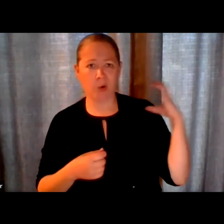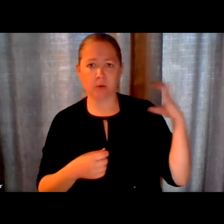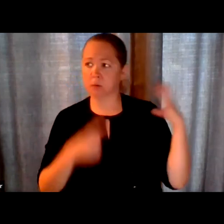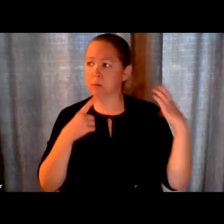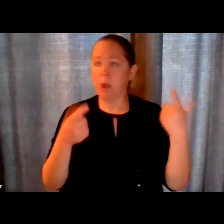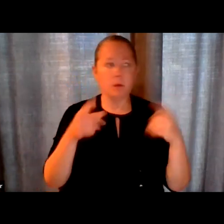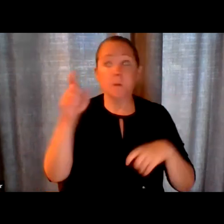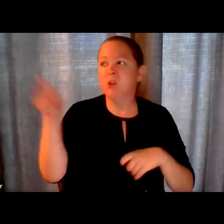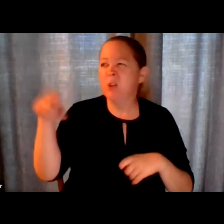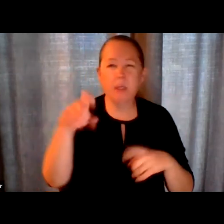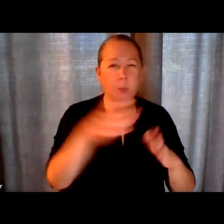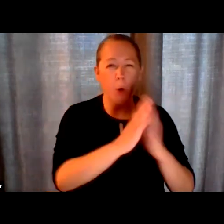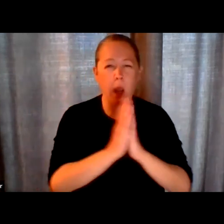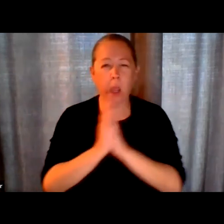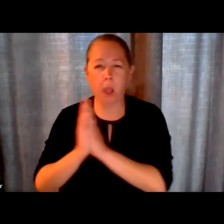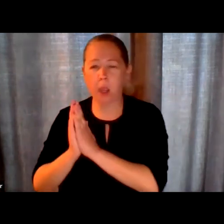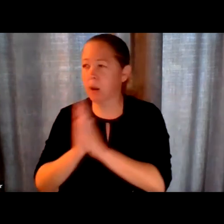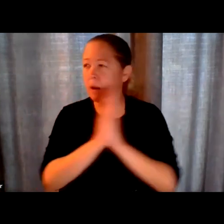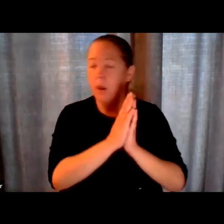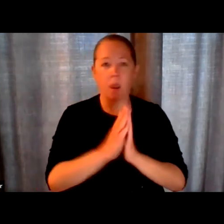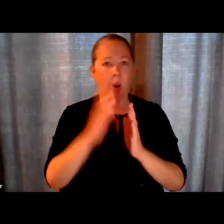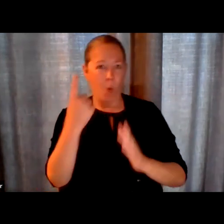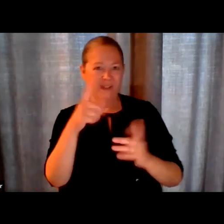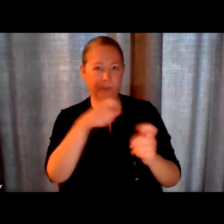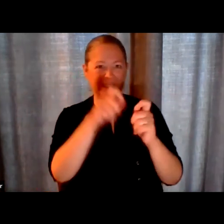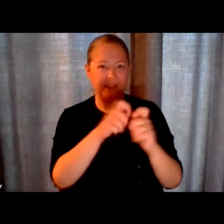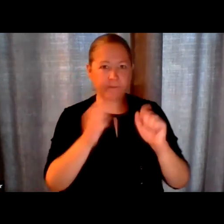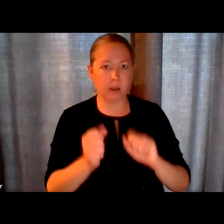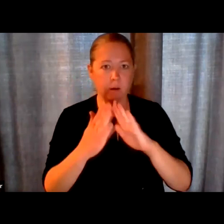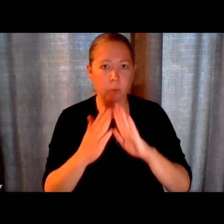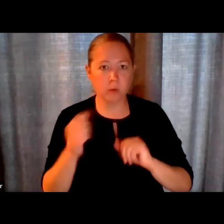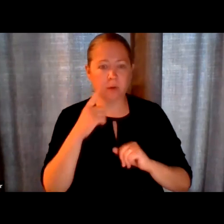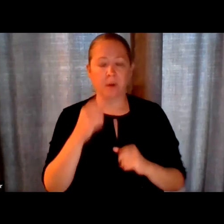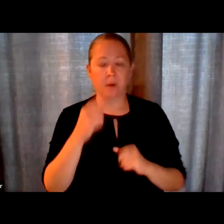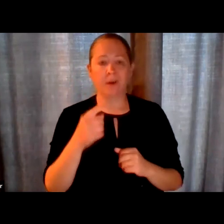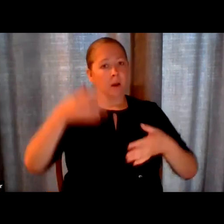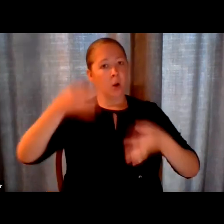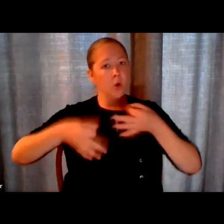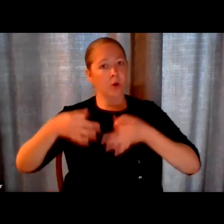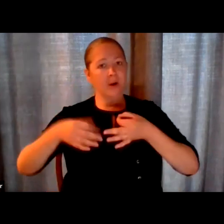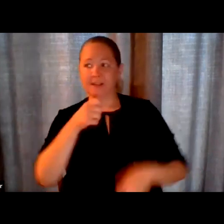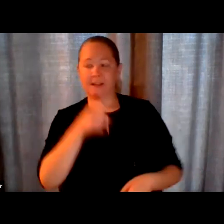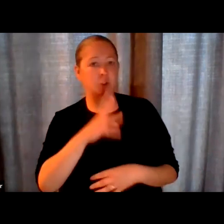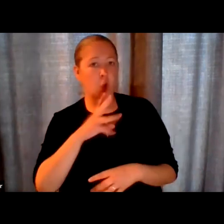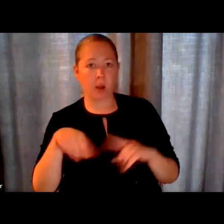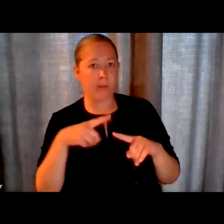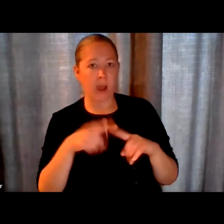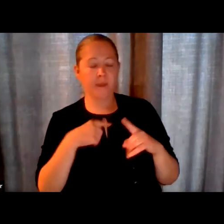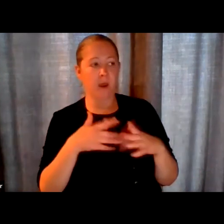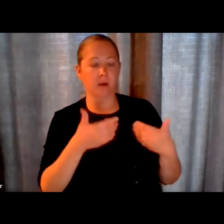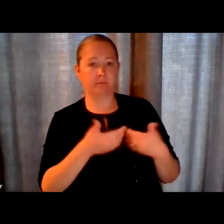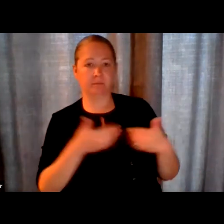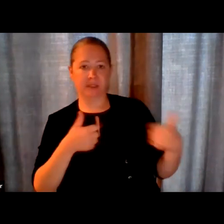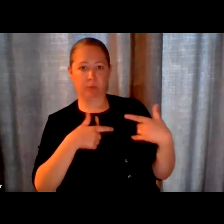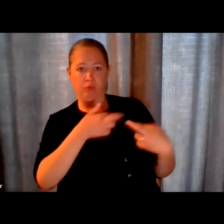to pray in this one specific style and way. You know, the court didn't talk about the atheist student that really wants playtime and was